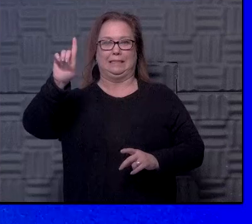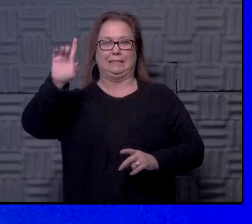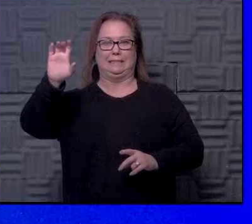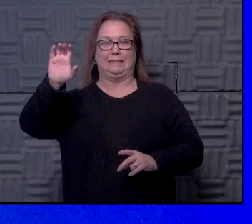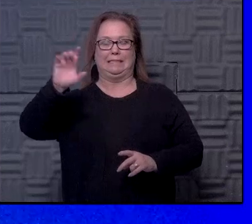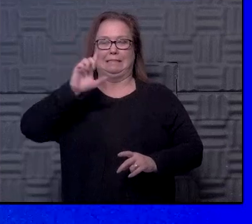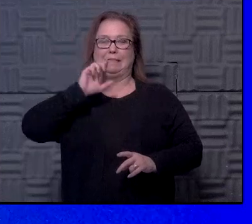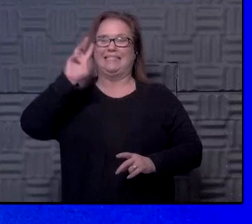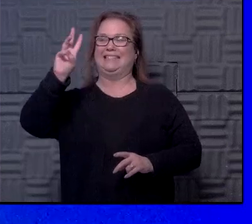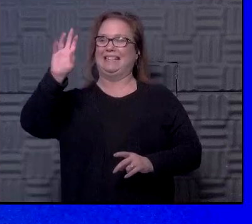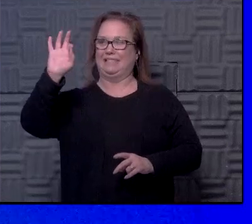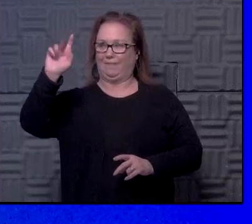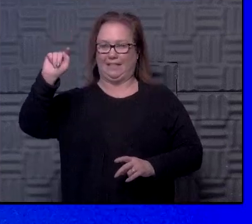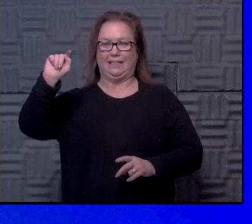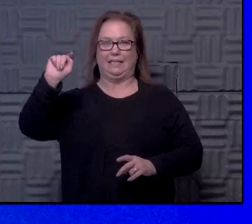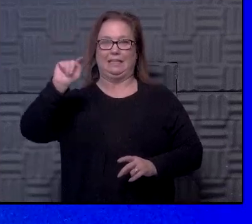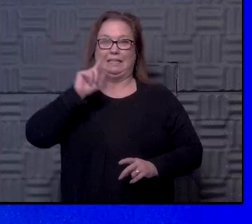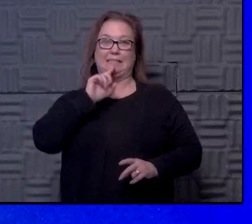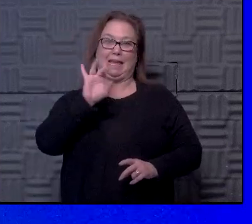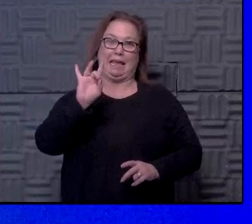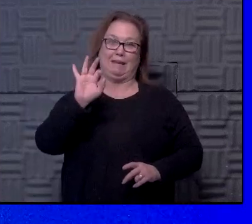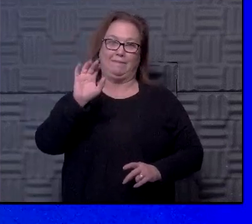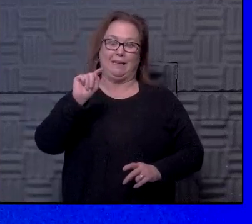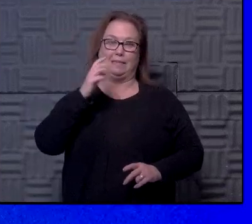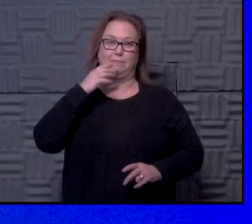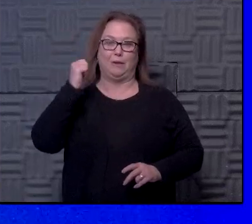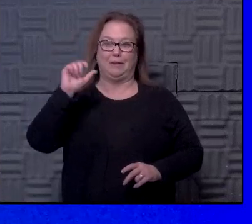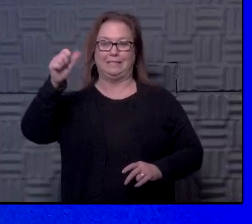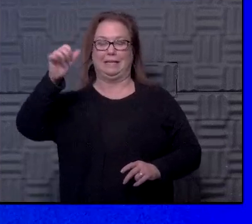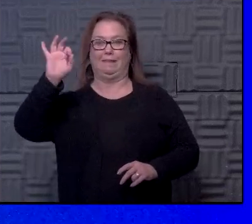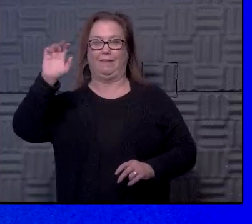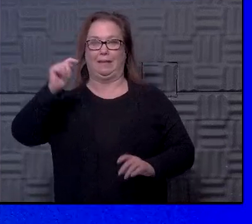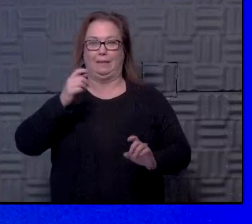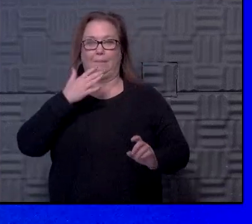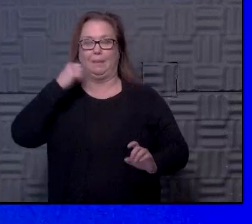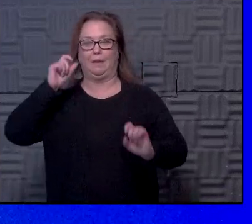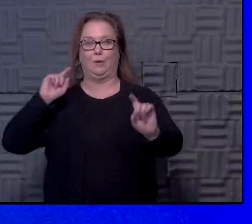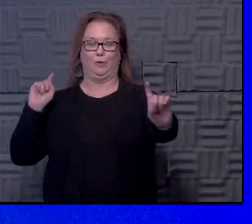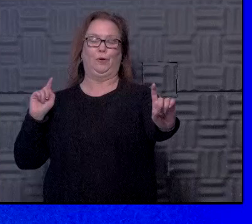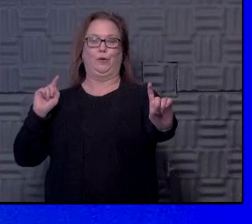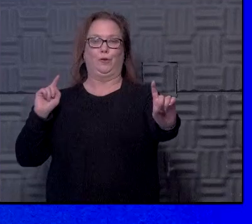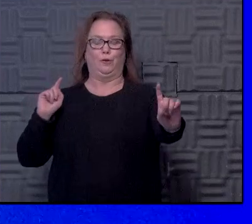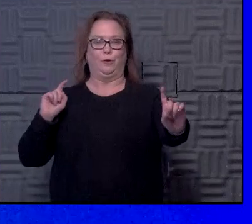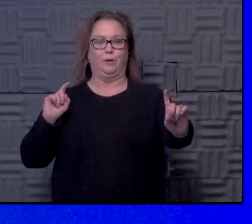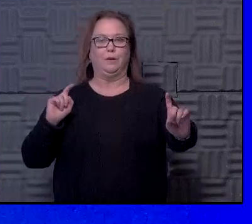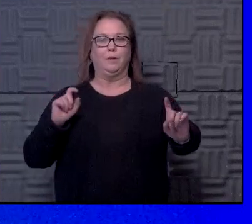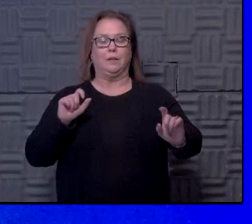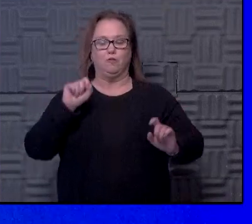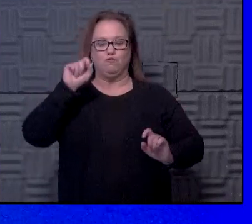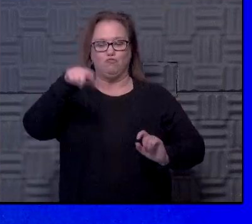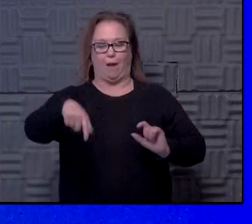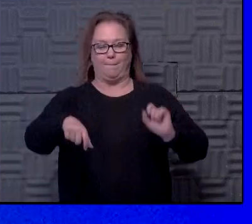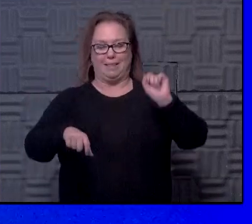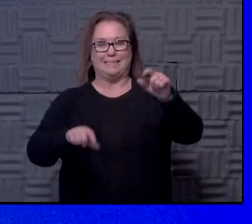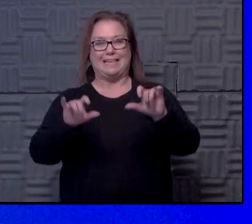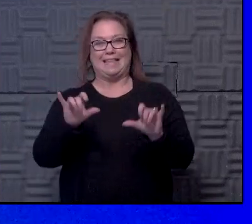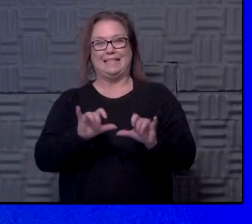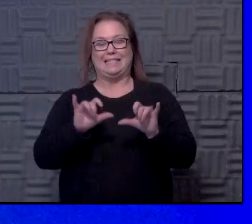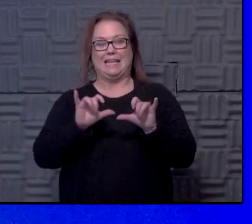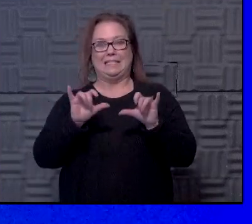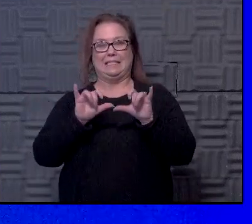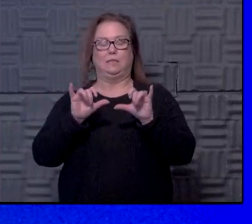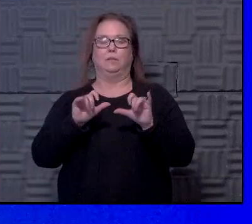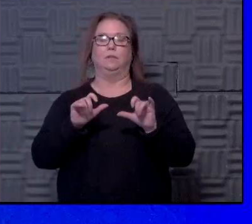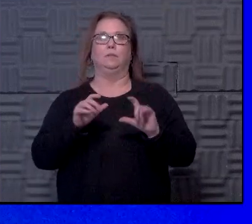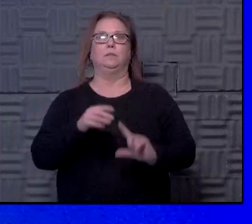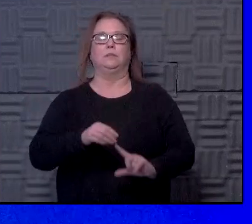6 feet, but they also say 8 feet is better, 10 feet is better, just because of what you said. Different droplet sizes, especially if you're